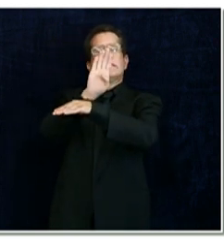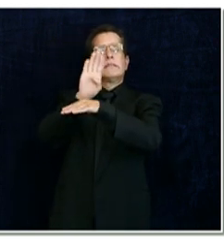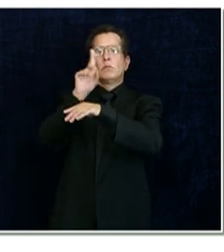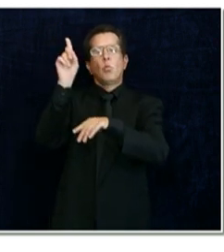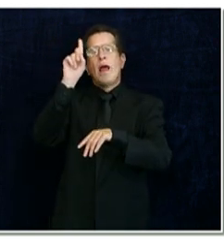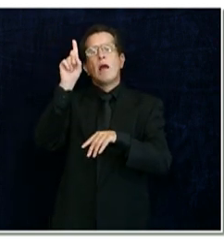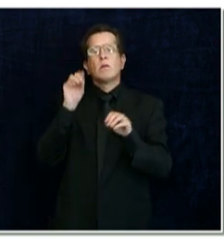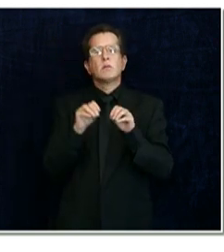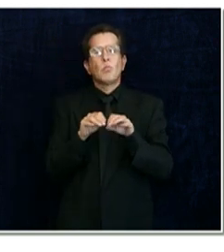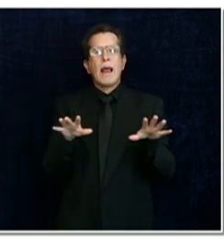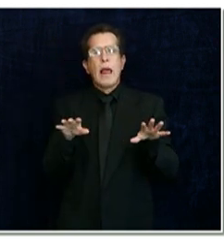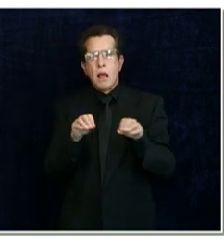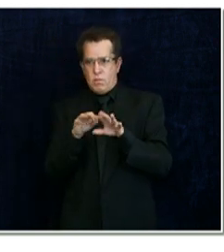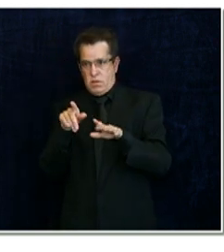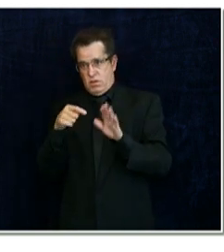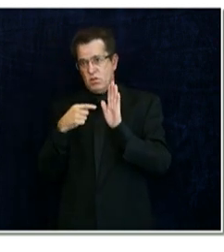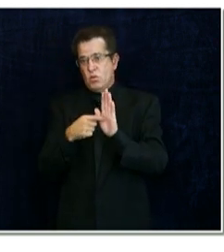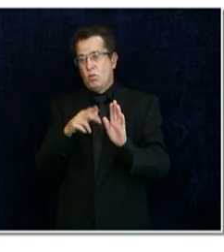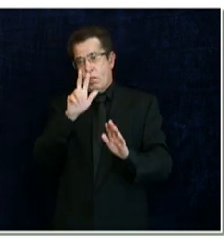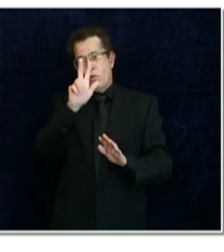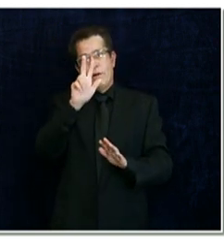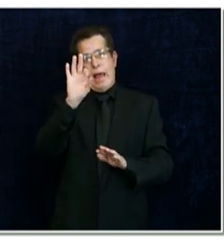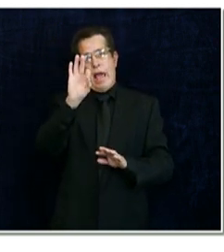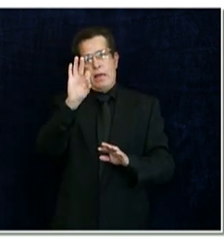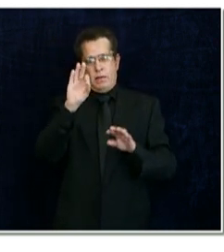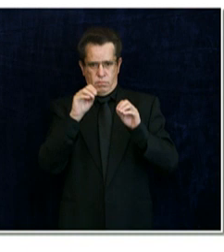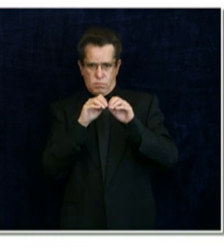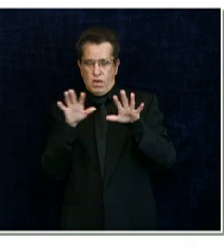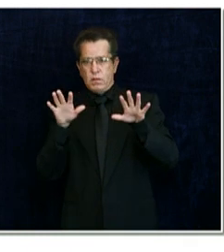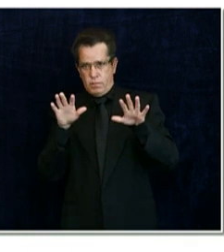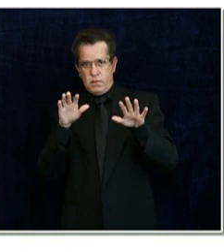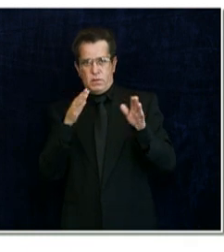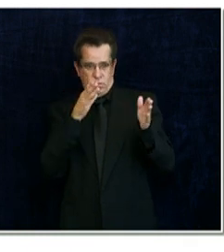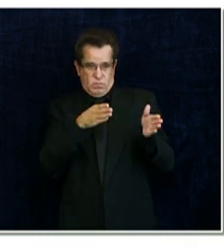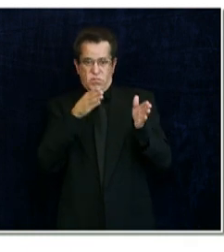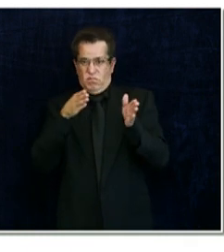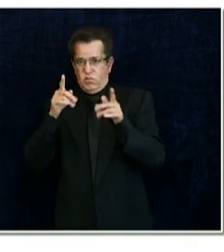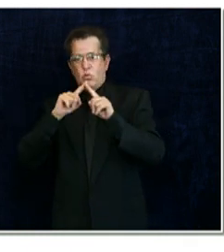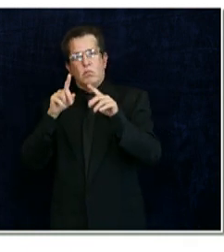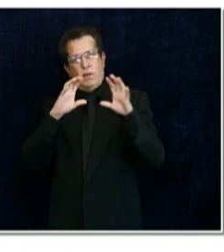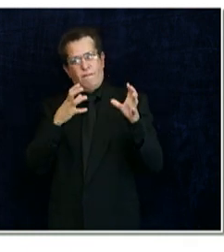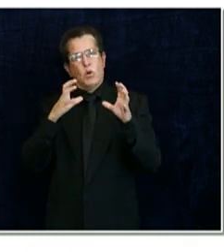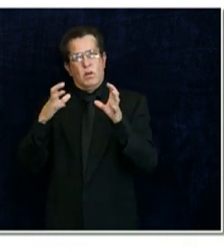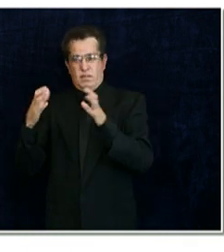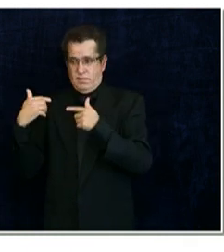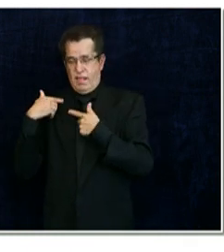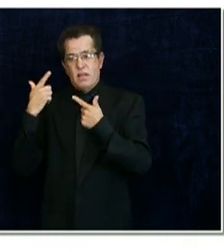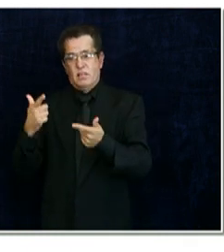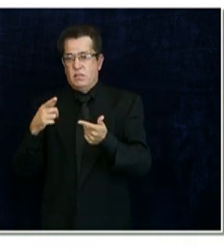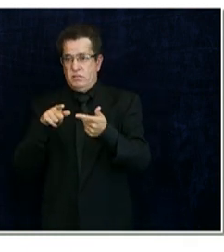for the 39 outbreaks over the past several months. Again,